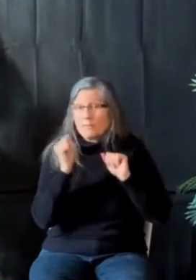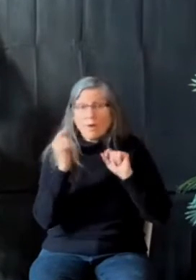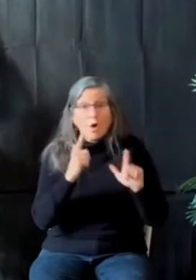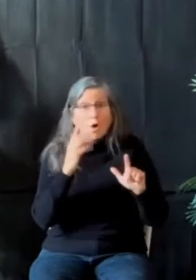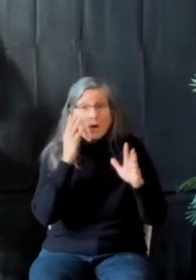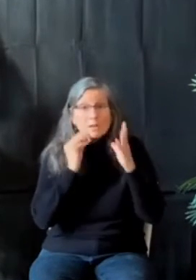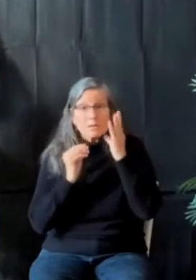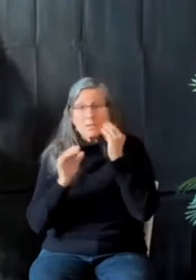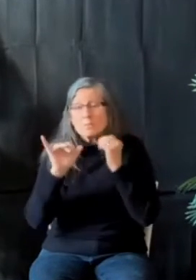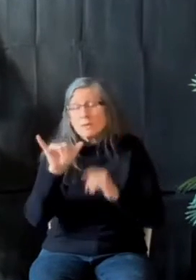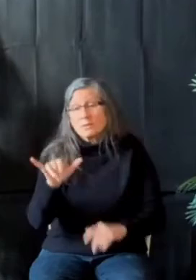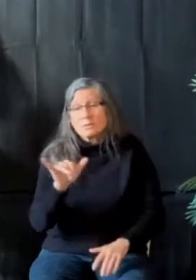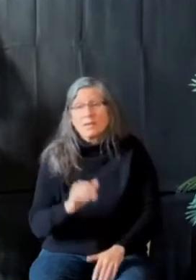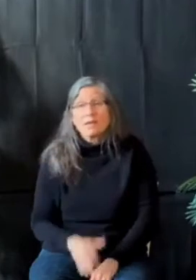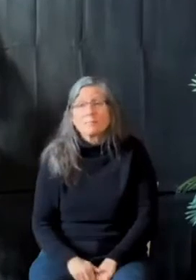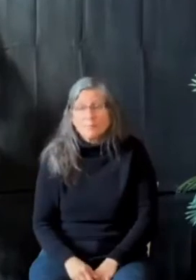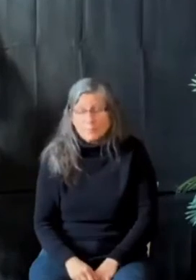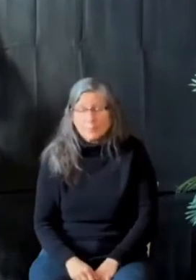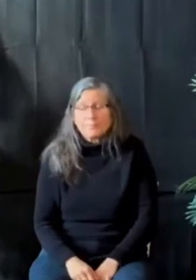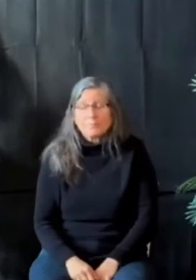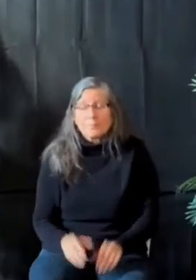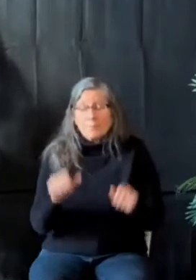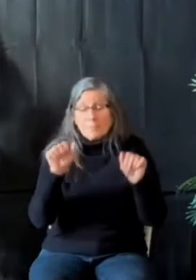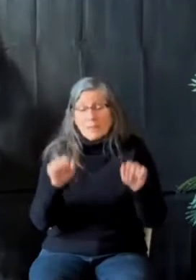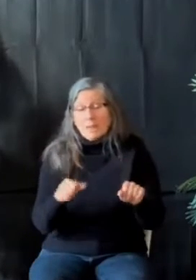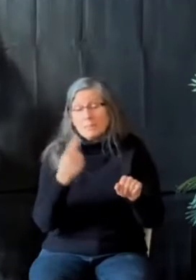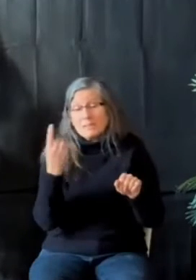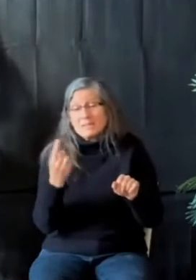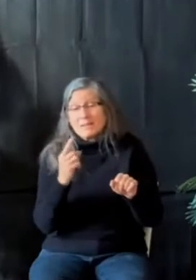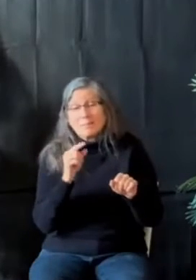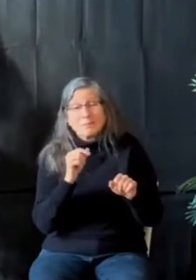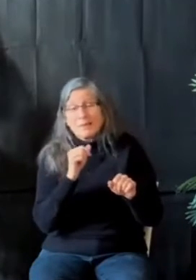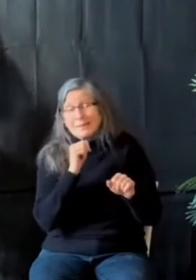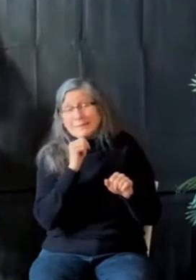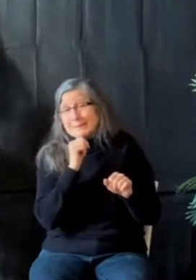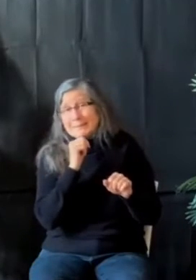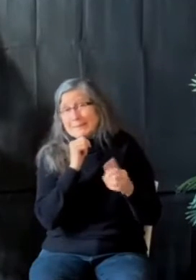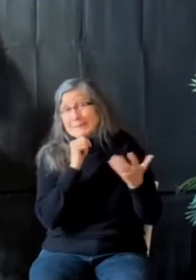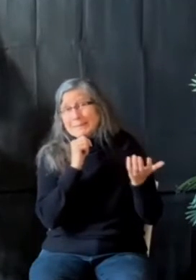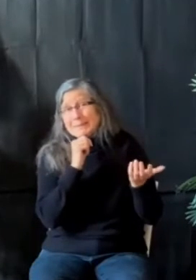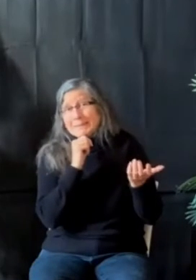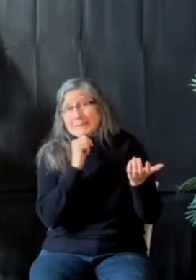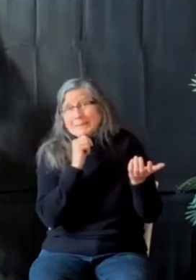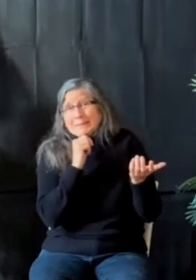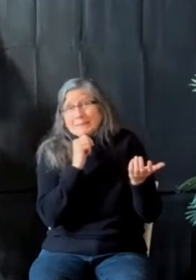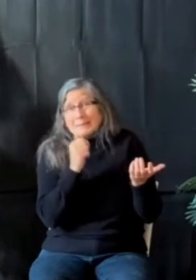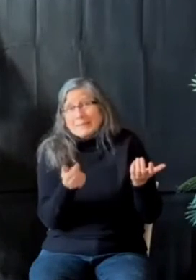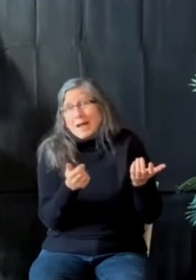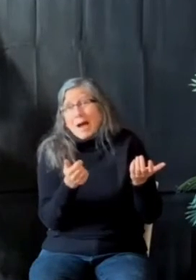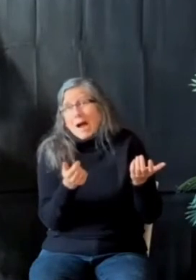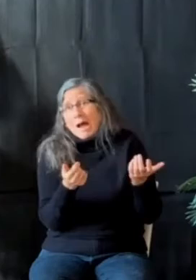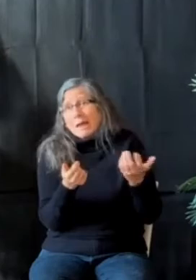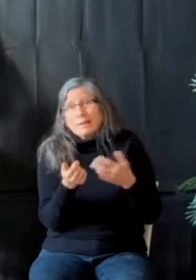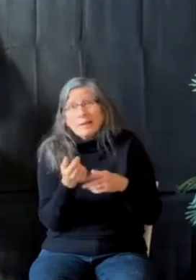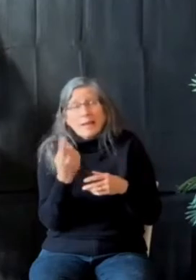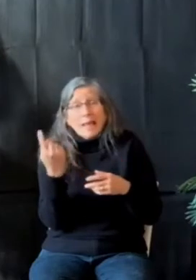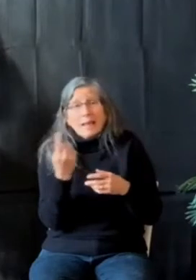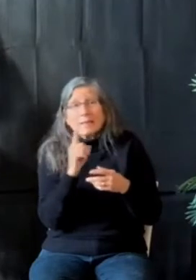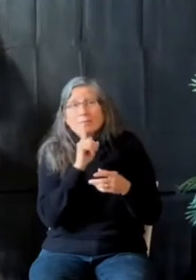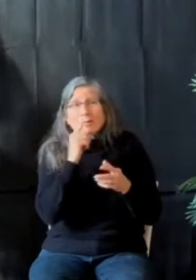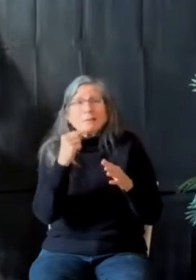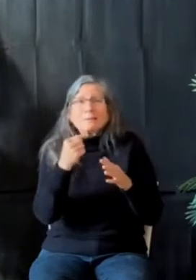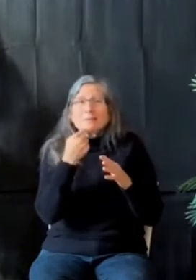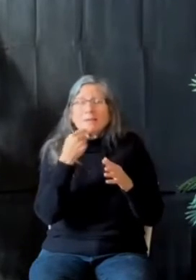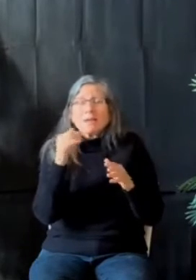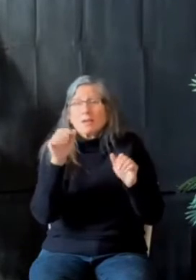those situations. And it can be something as innocuous as having a parent walk in your room when you're looking at something or not doing something you